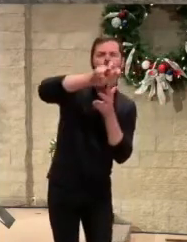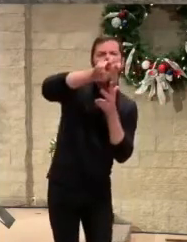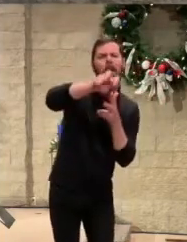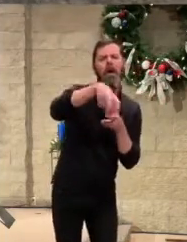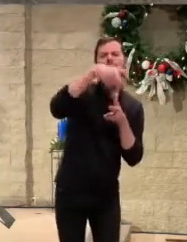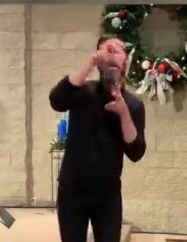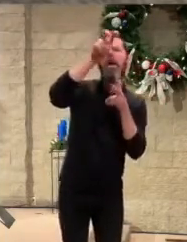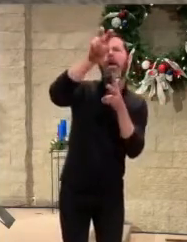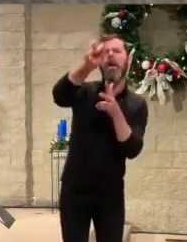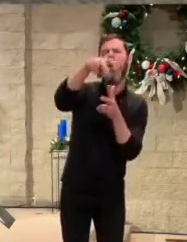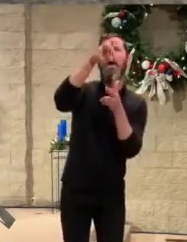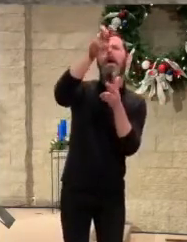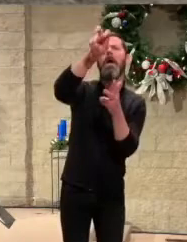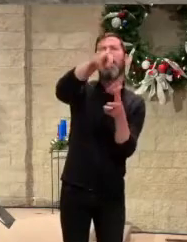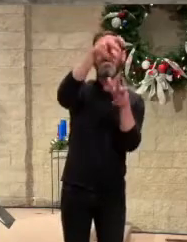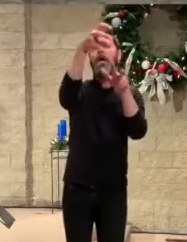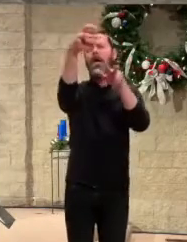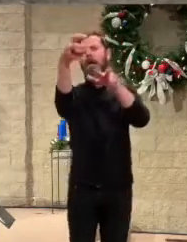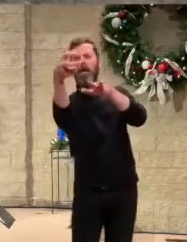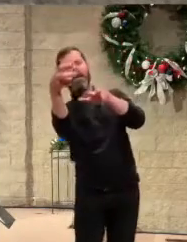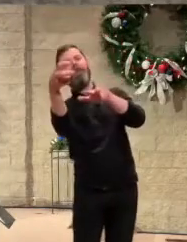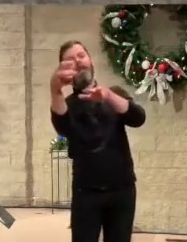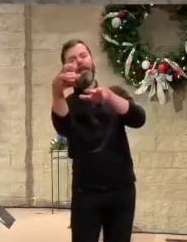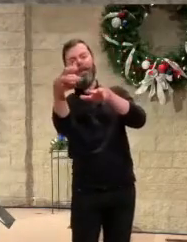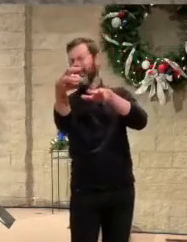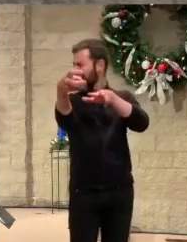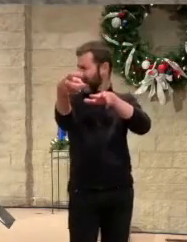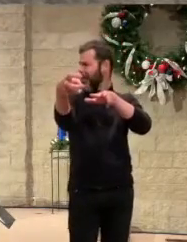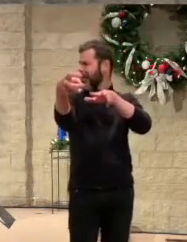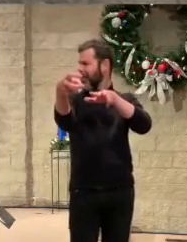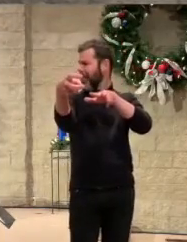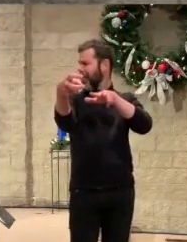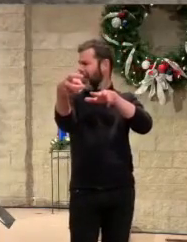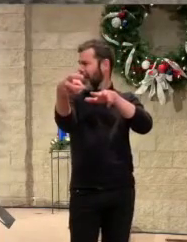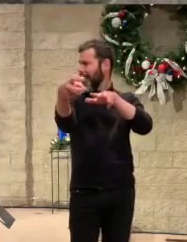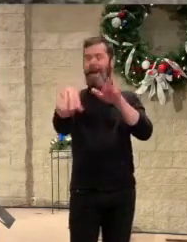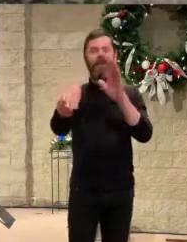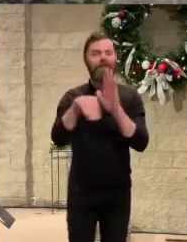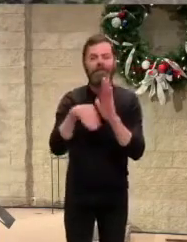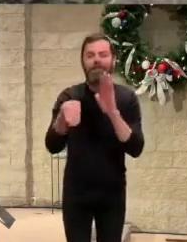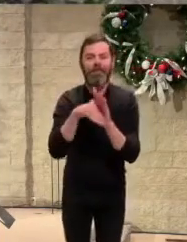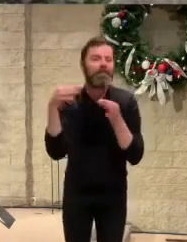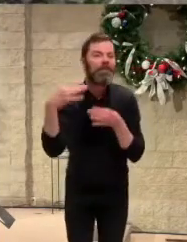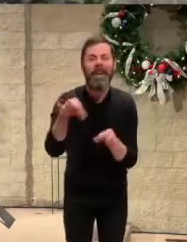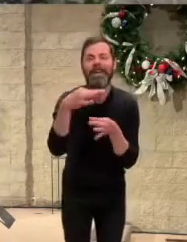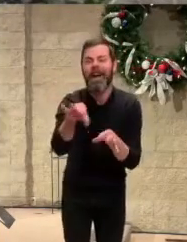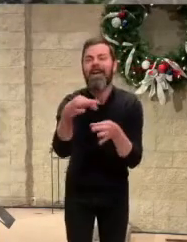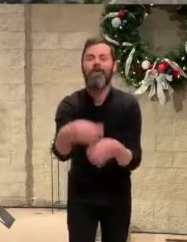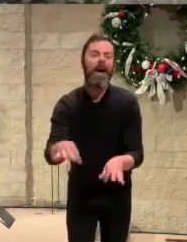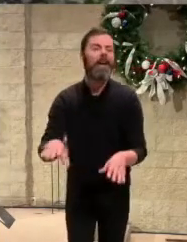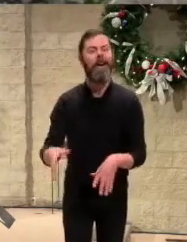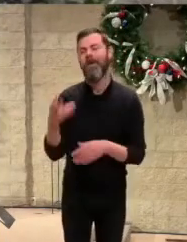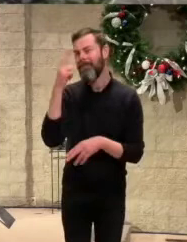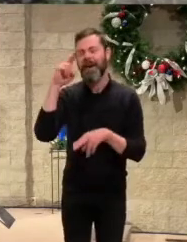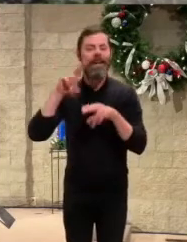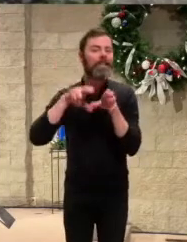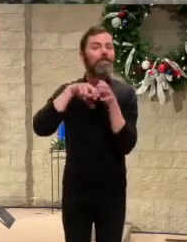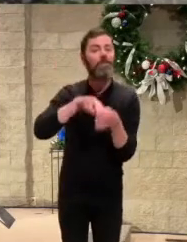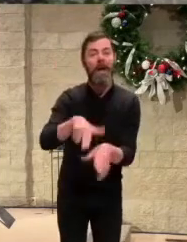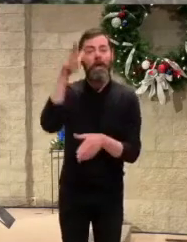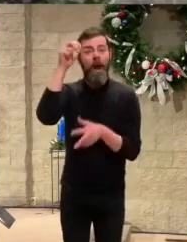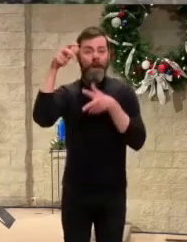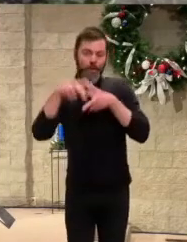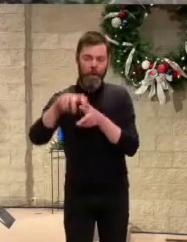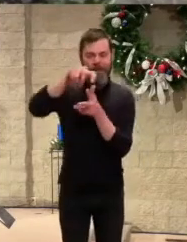drifting bank. And then he got upset. Upset. Jingle bells, jingle all the way. Oh,